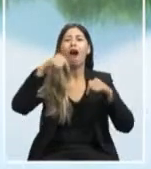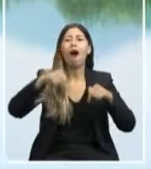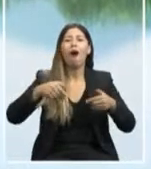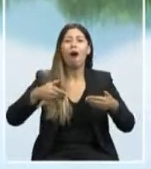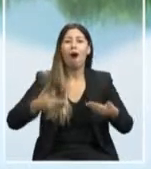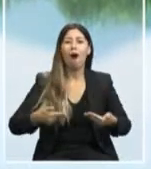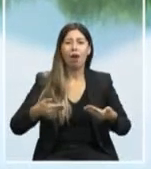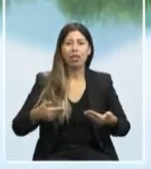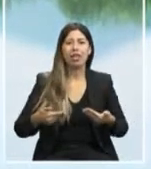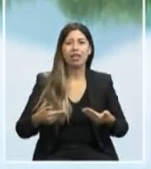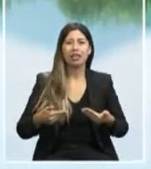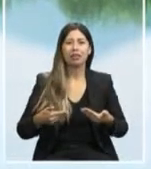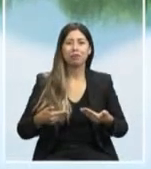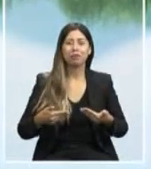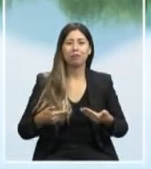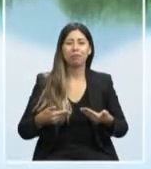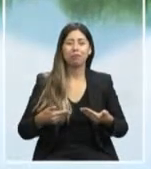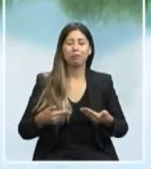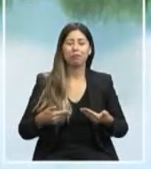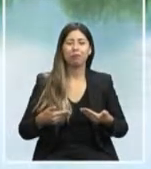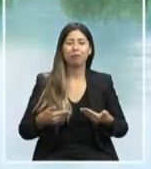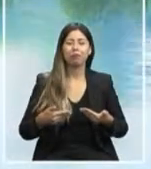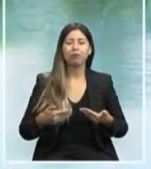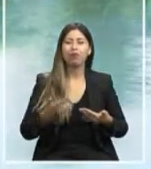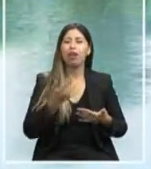why we get sick.